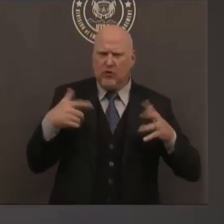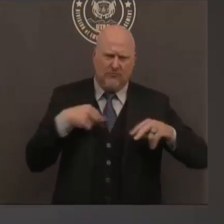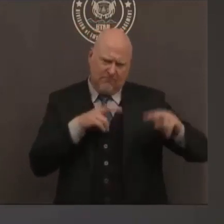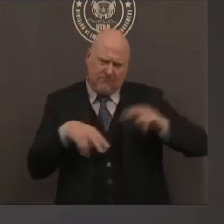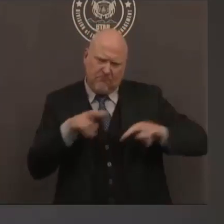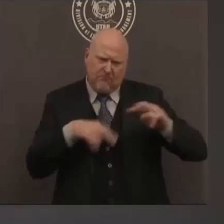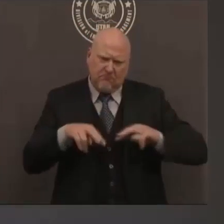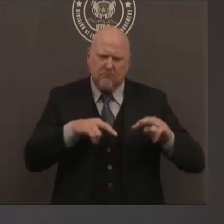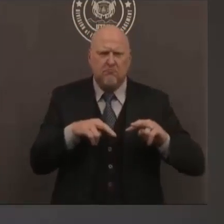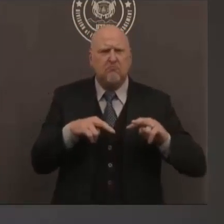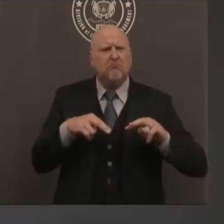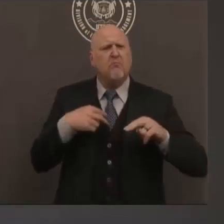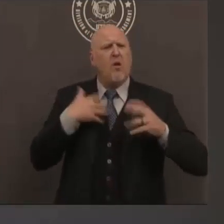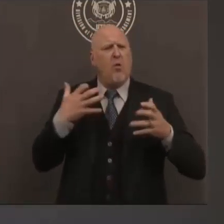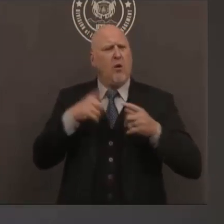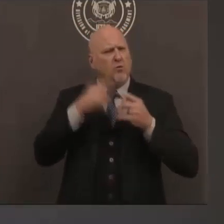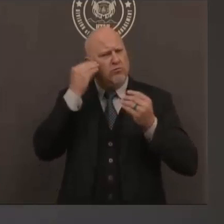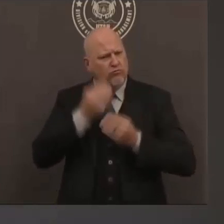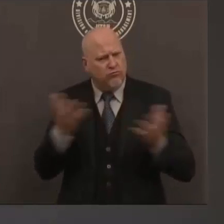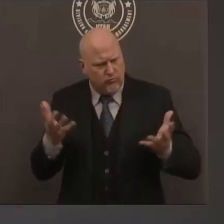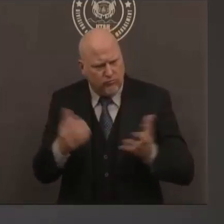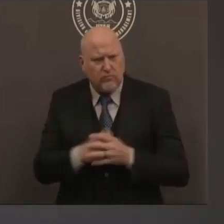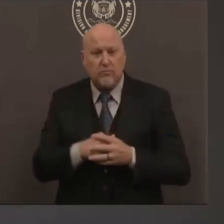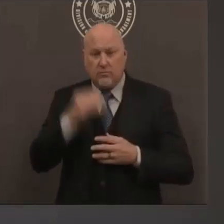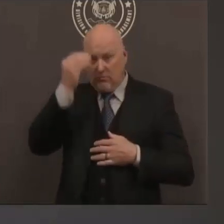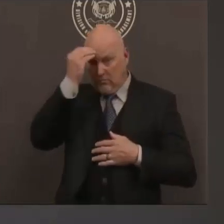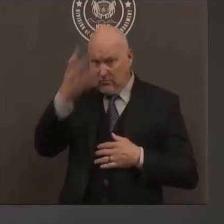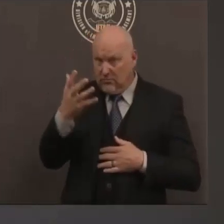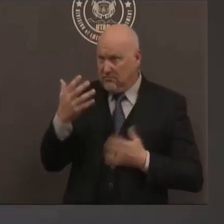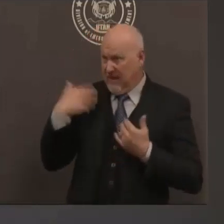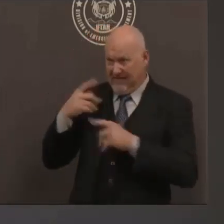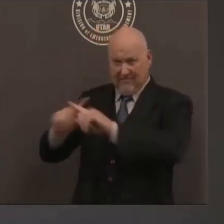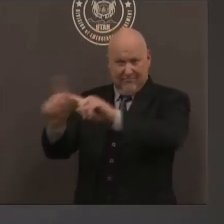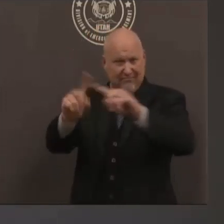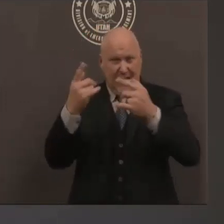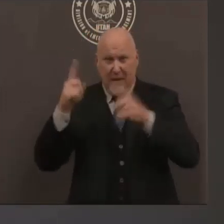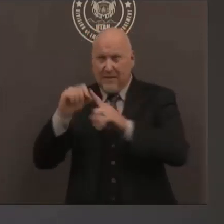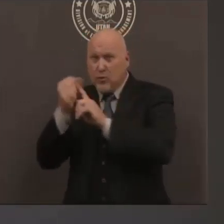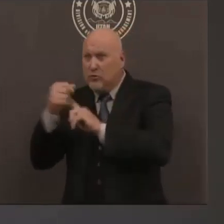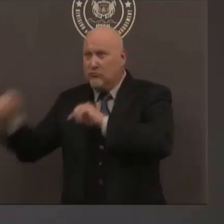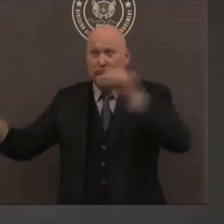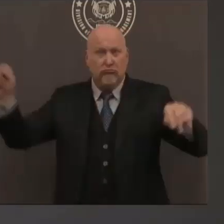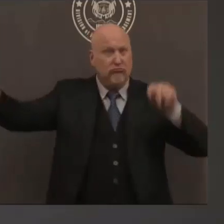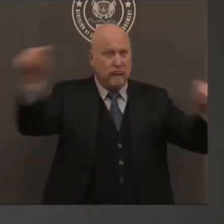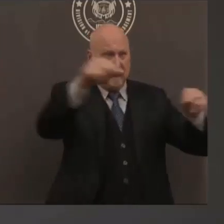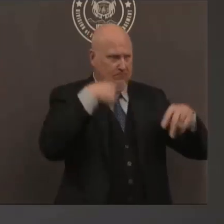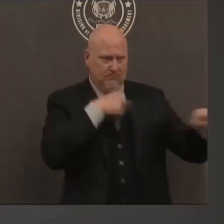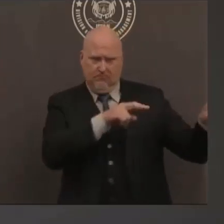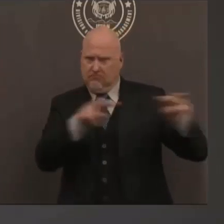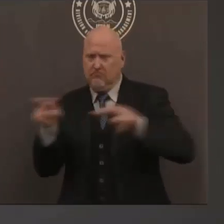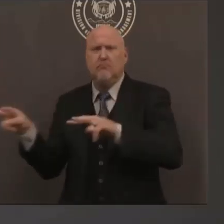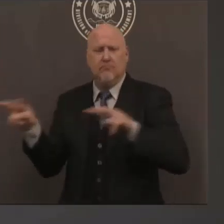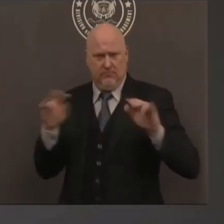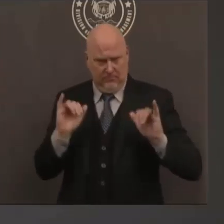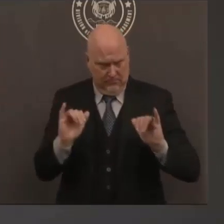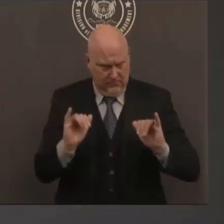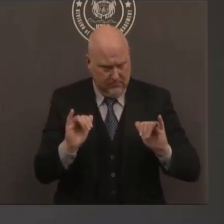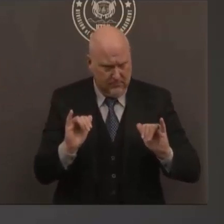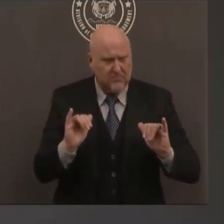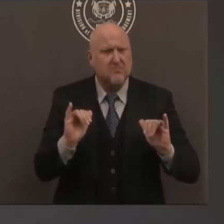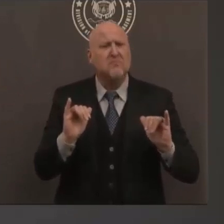because there are many moving pieces and things out there, people need to prepare to get ready, associated with moving from high risk to moderate